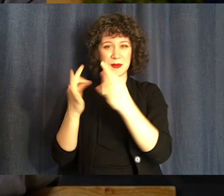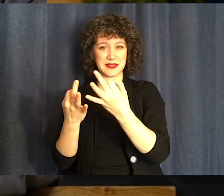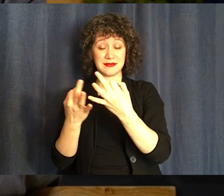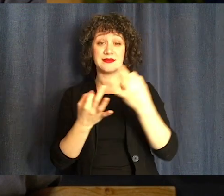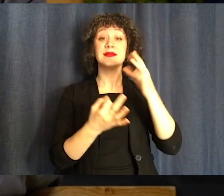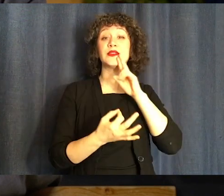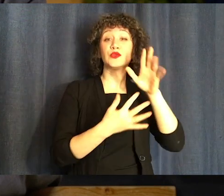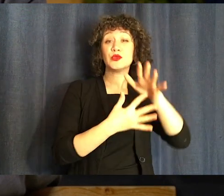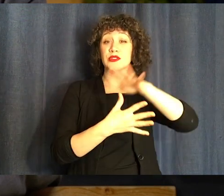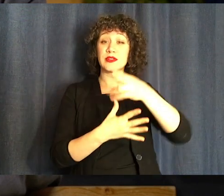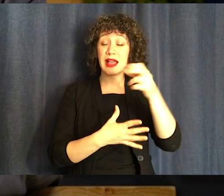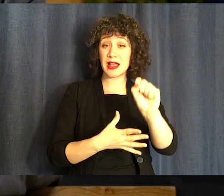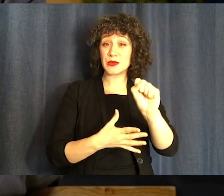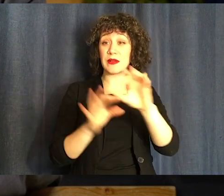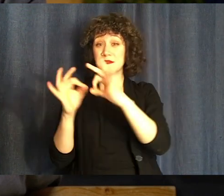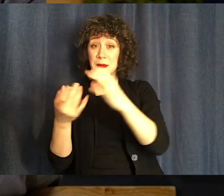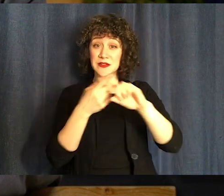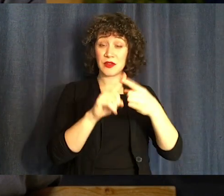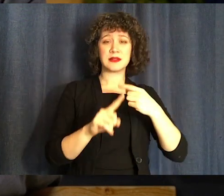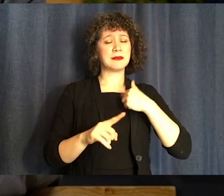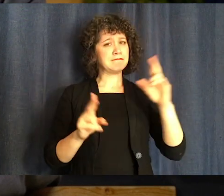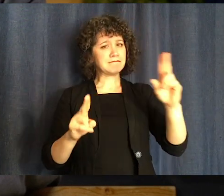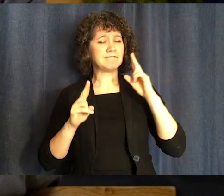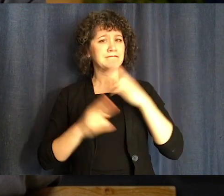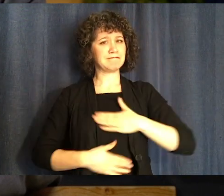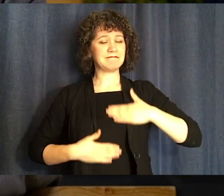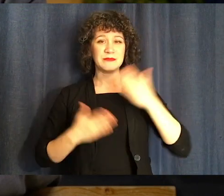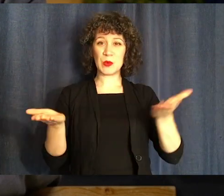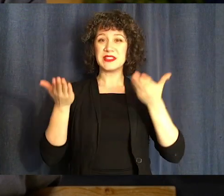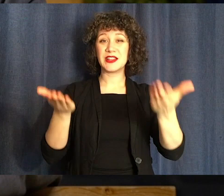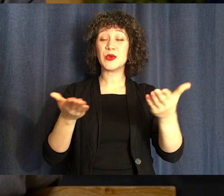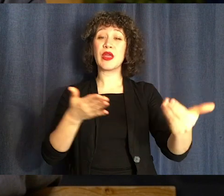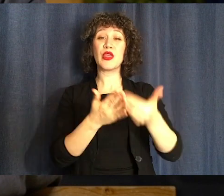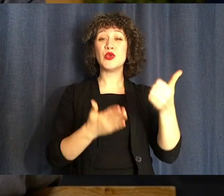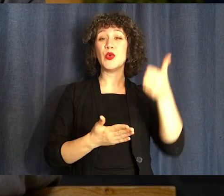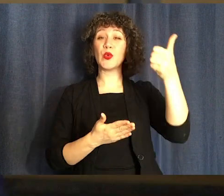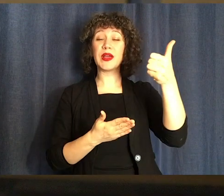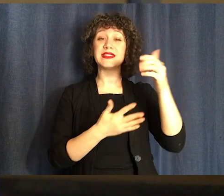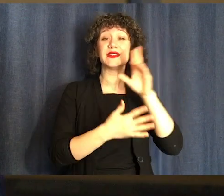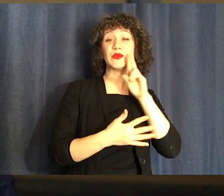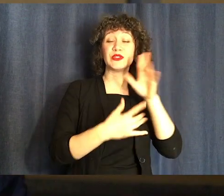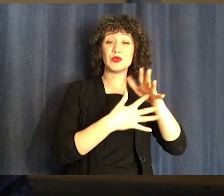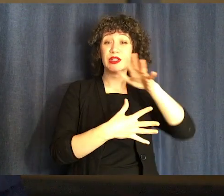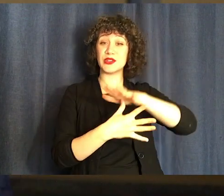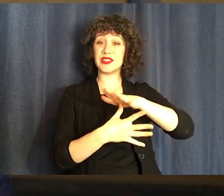and pleasure to present to you the newest Houston Junior Senior High alumni, the class of 2020.